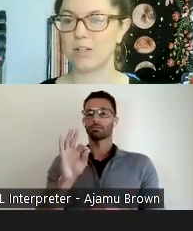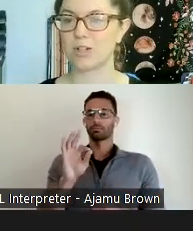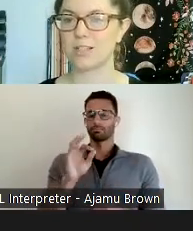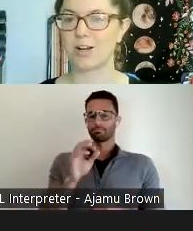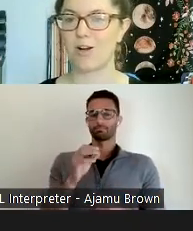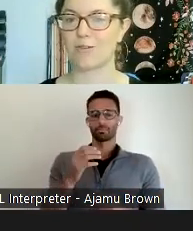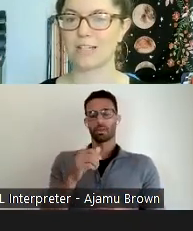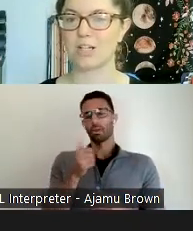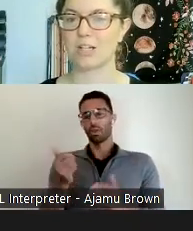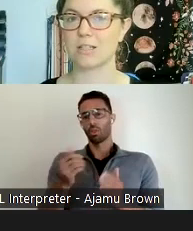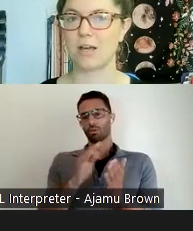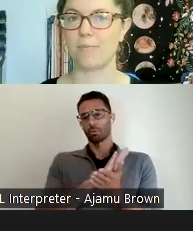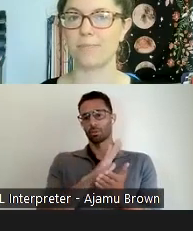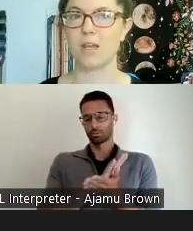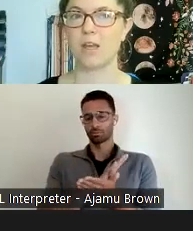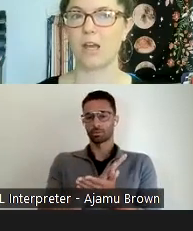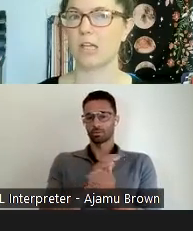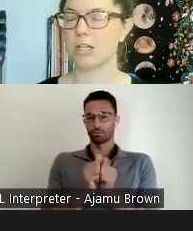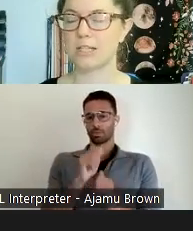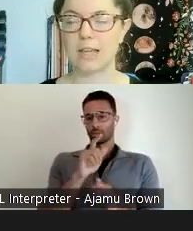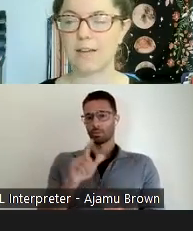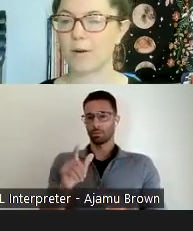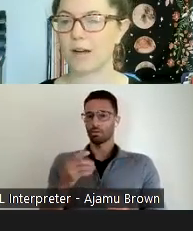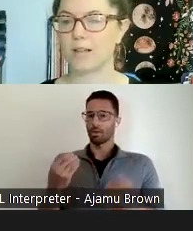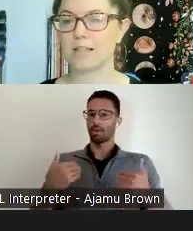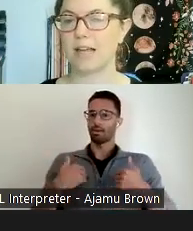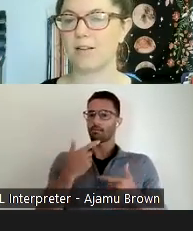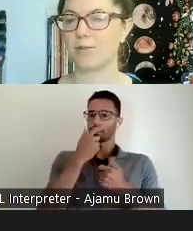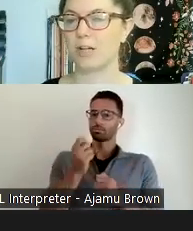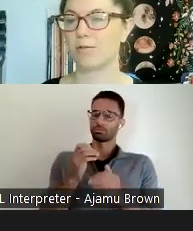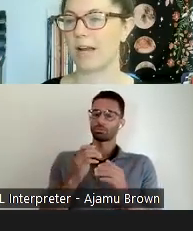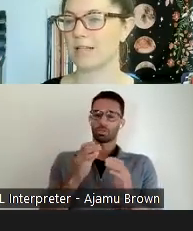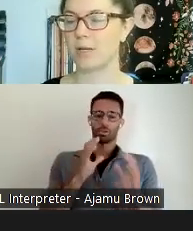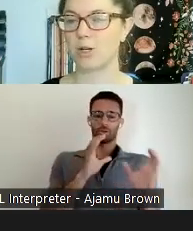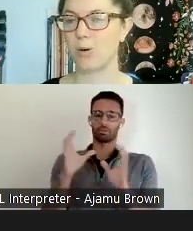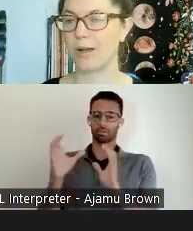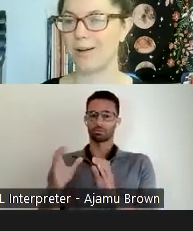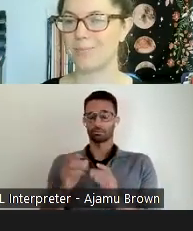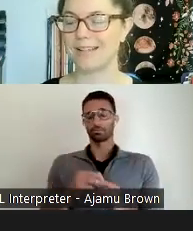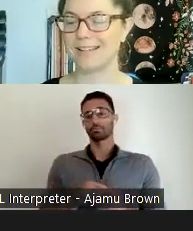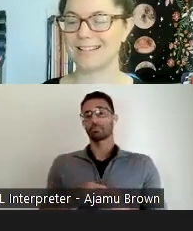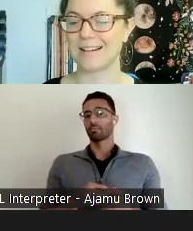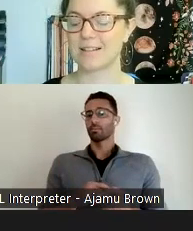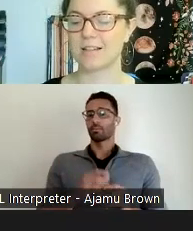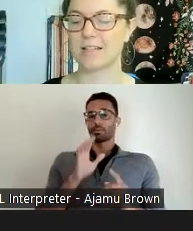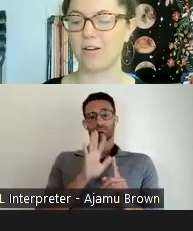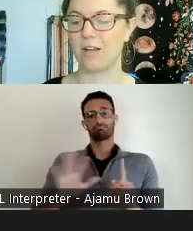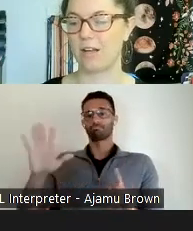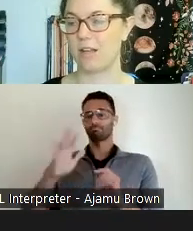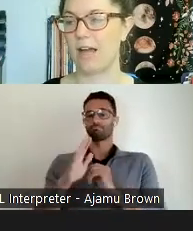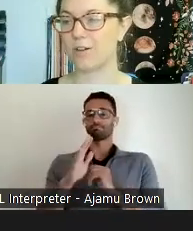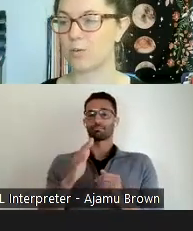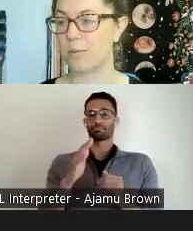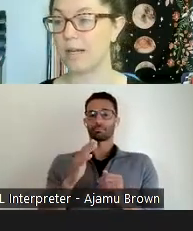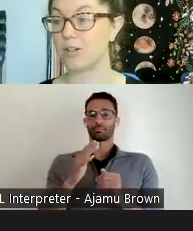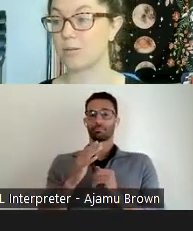really interesting conversations. Just like everywhere else in California, rent has been going up in Stanislaus County, and